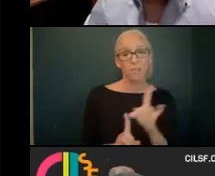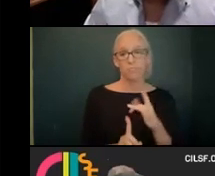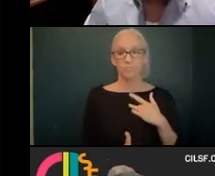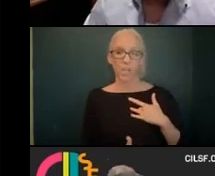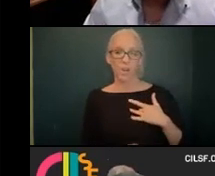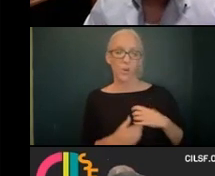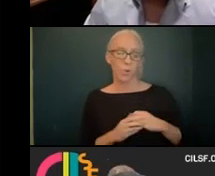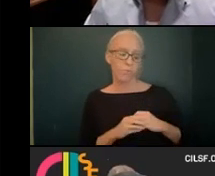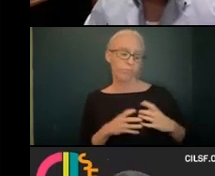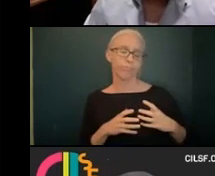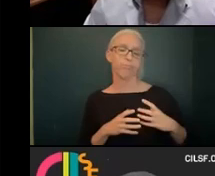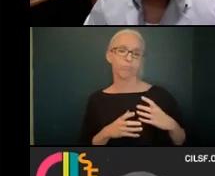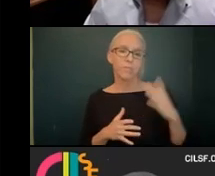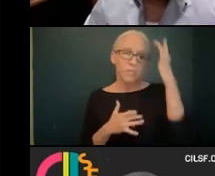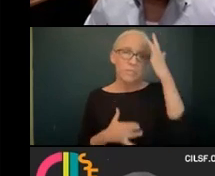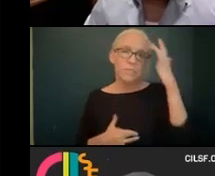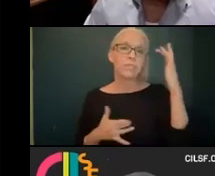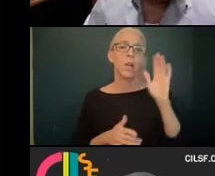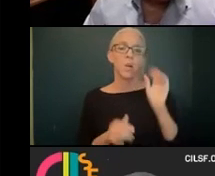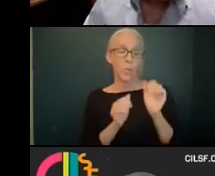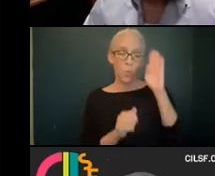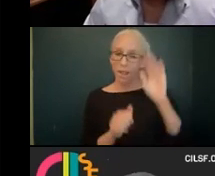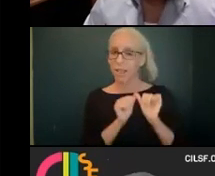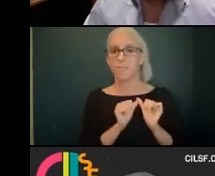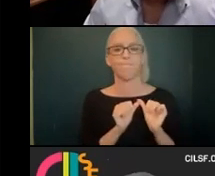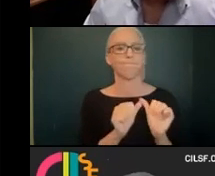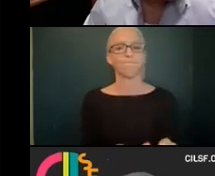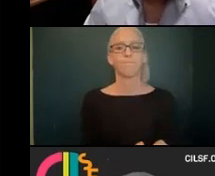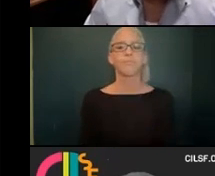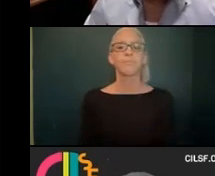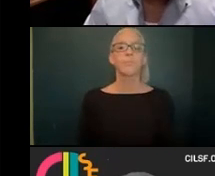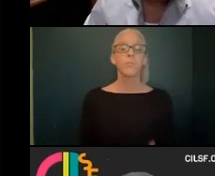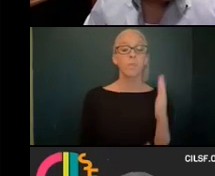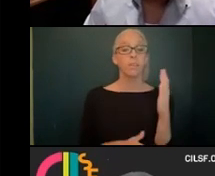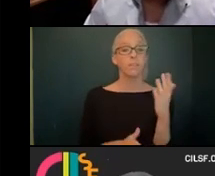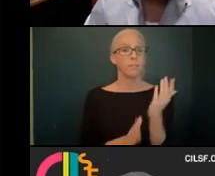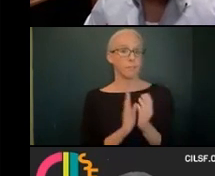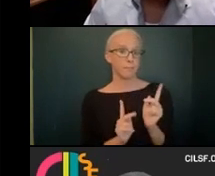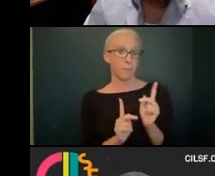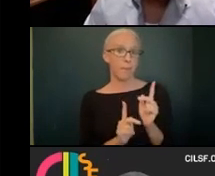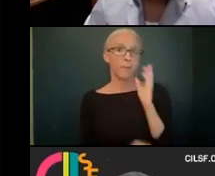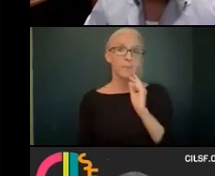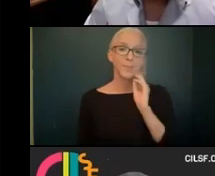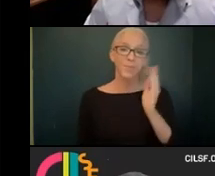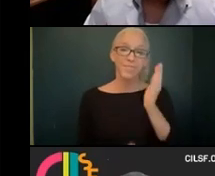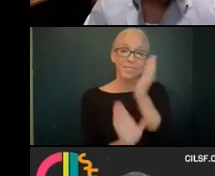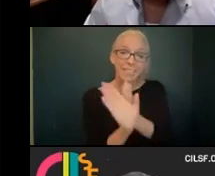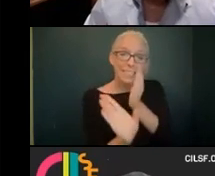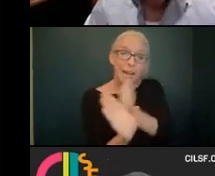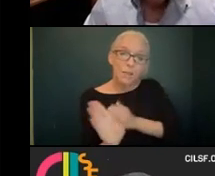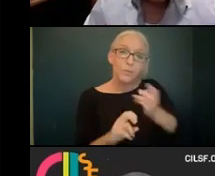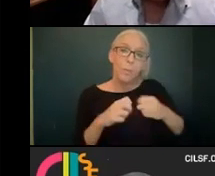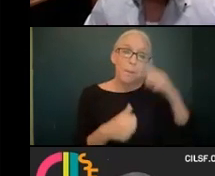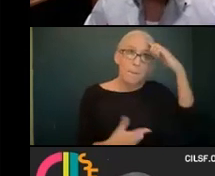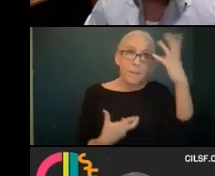have, persistent inflammation of the heart for a long time. Some people get some psychiatric effects that seem to persist for a long time.